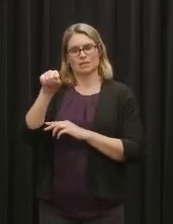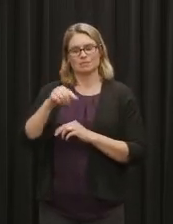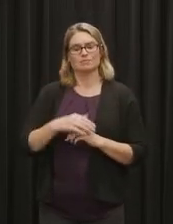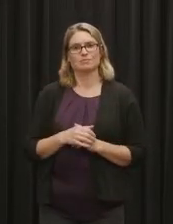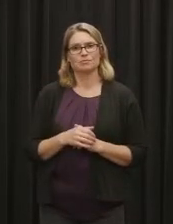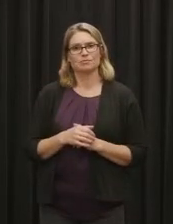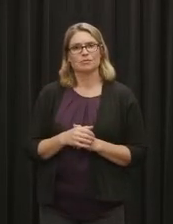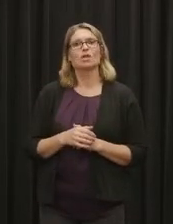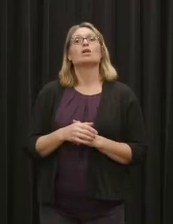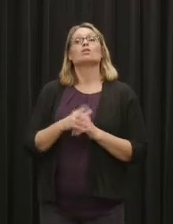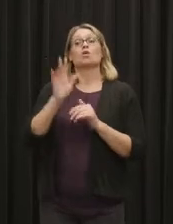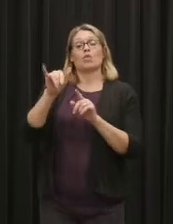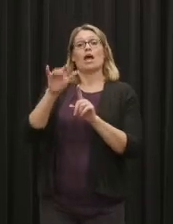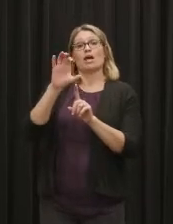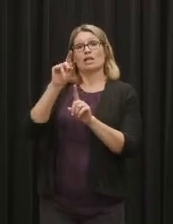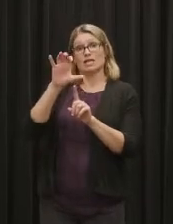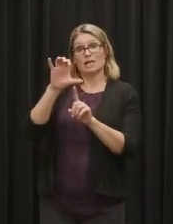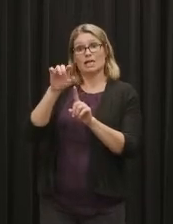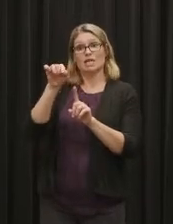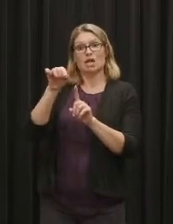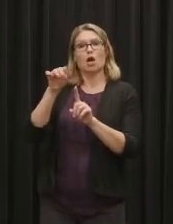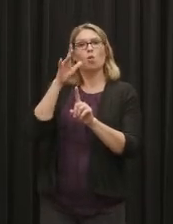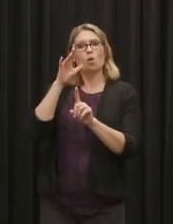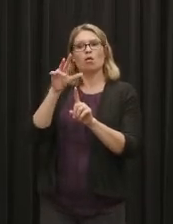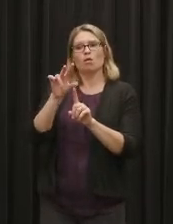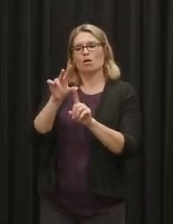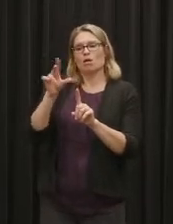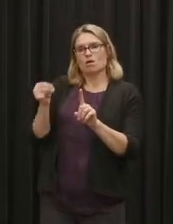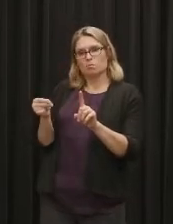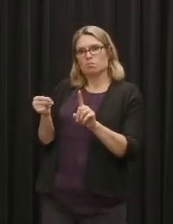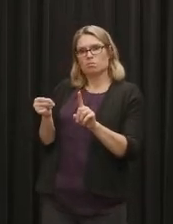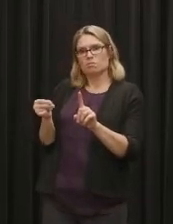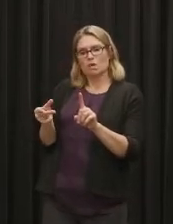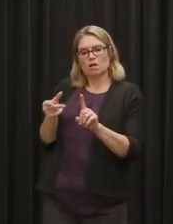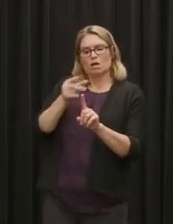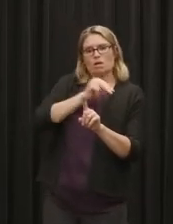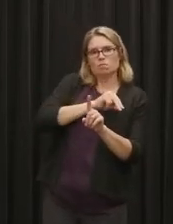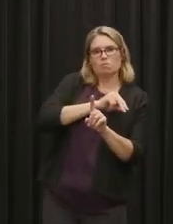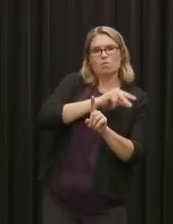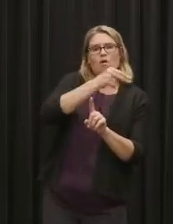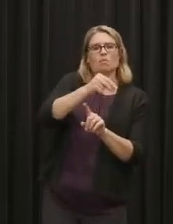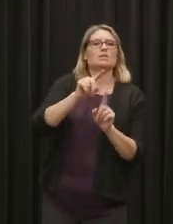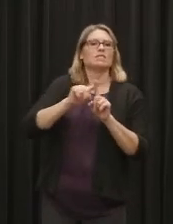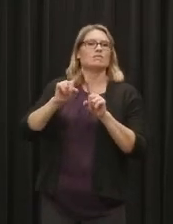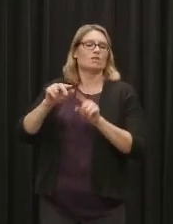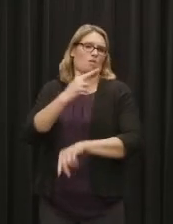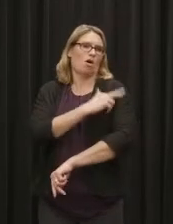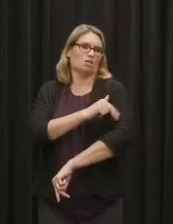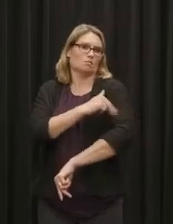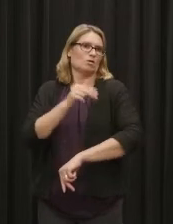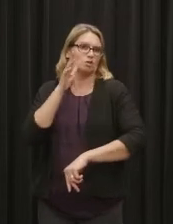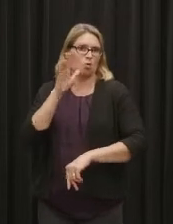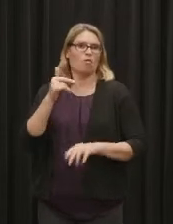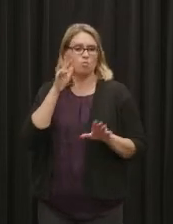that expand to be inclusive of other regional hospitals as well. And that